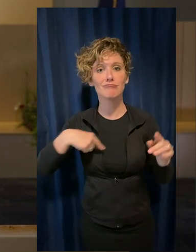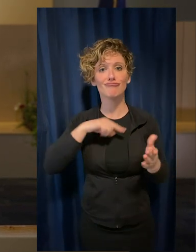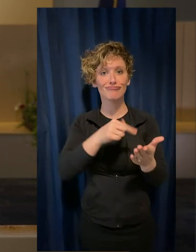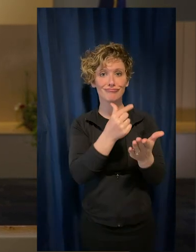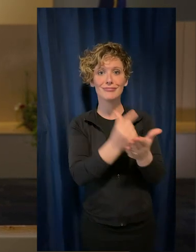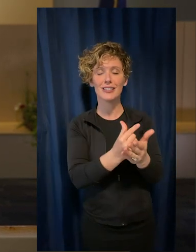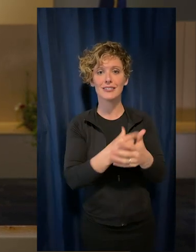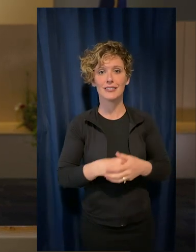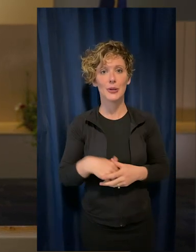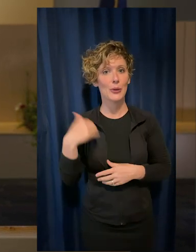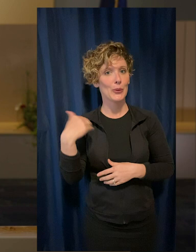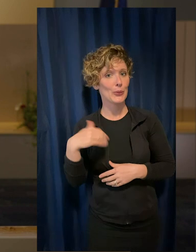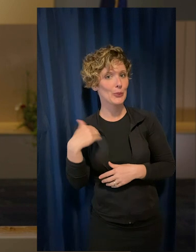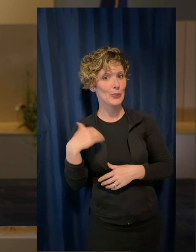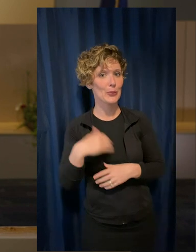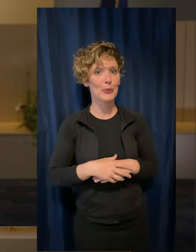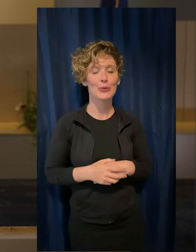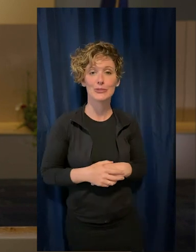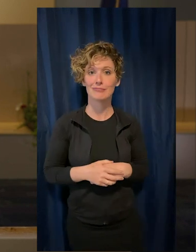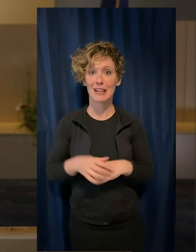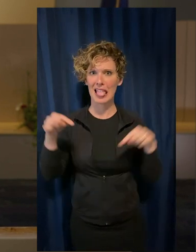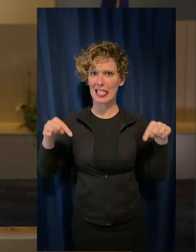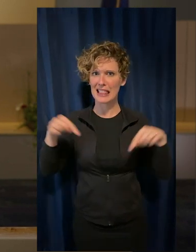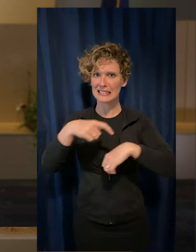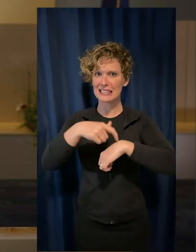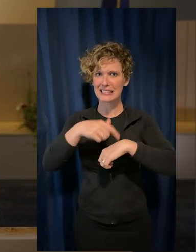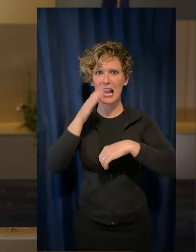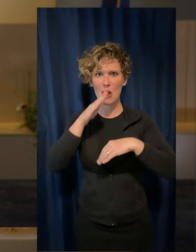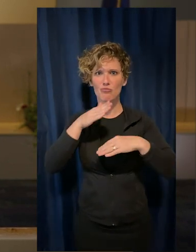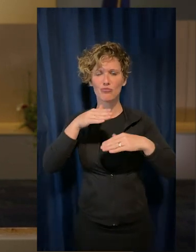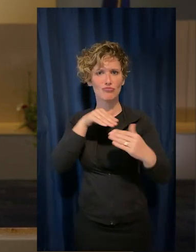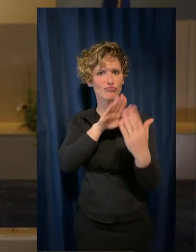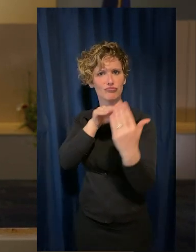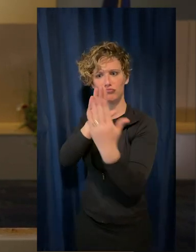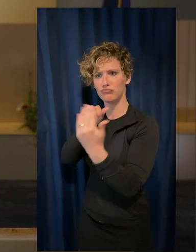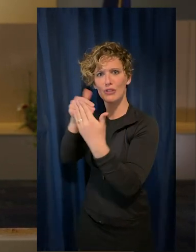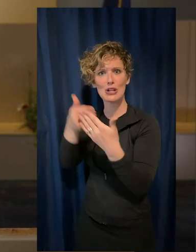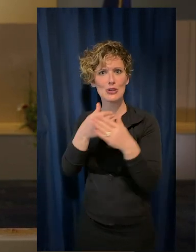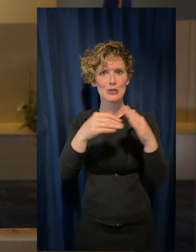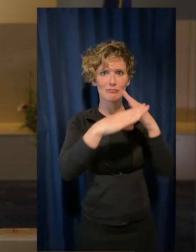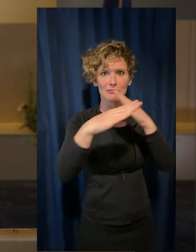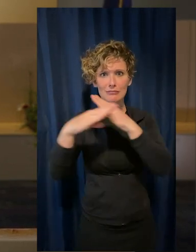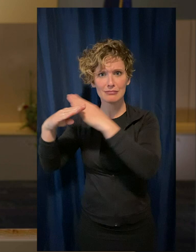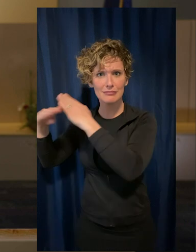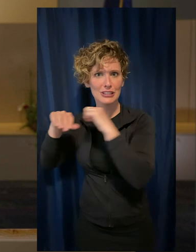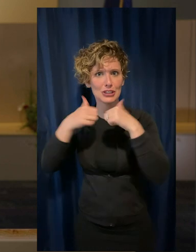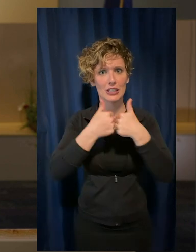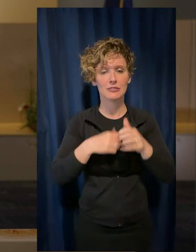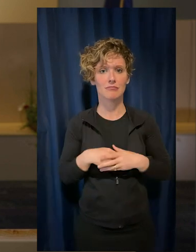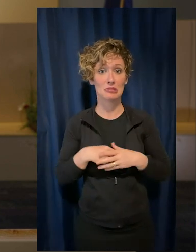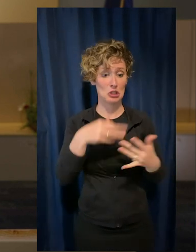now in all of our lives, causing many new challenges for all of us. Social distancing, hunkering down,